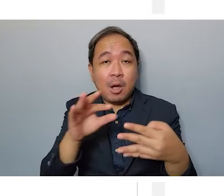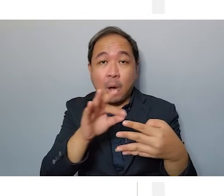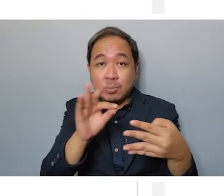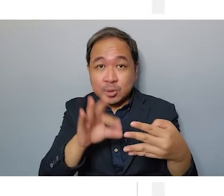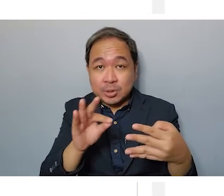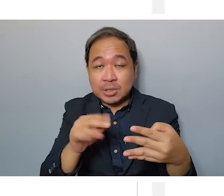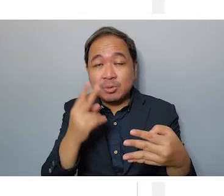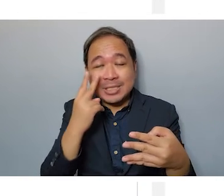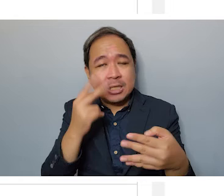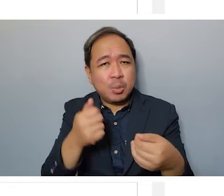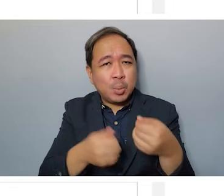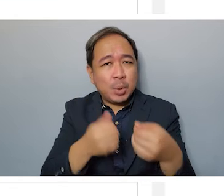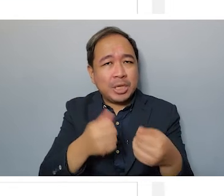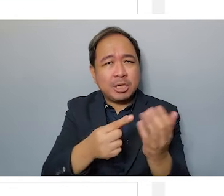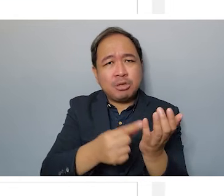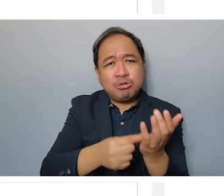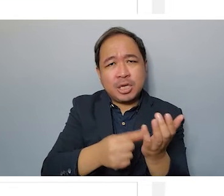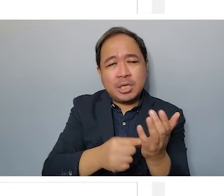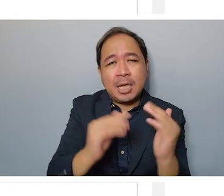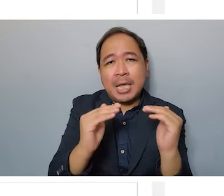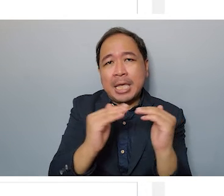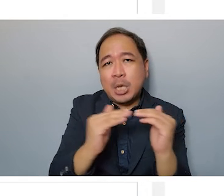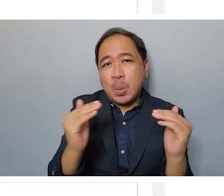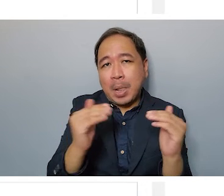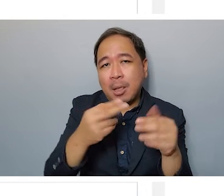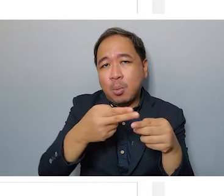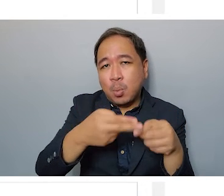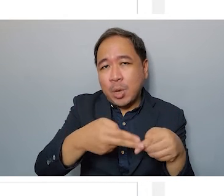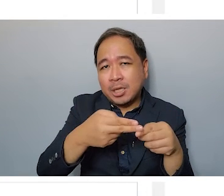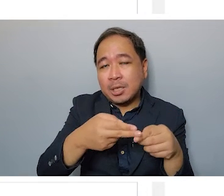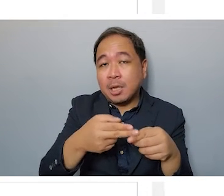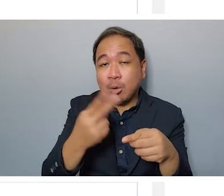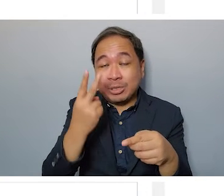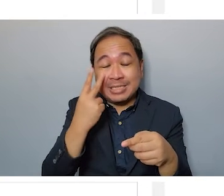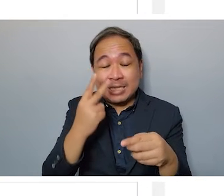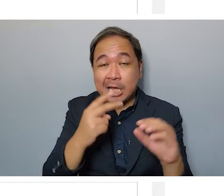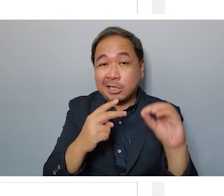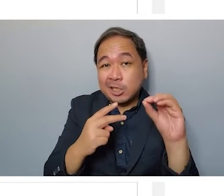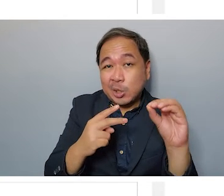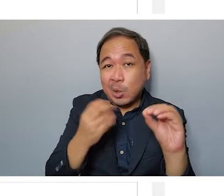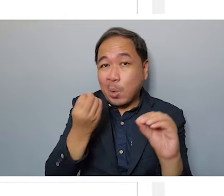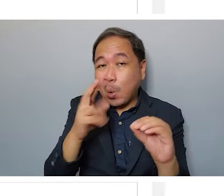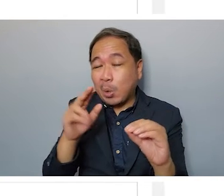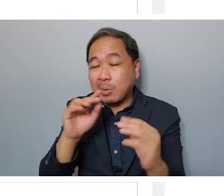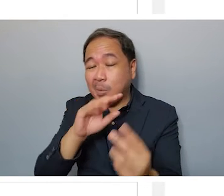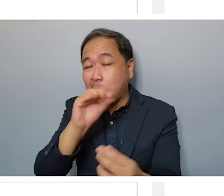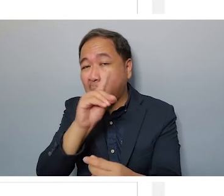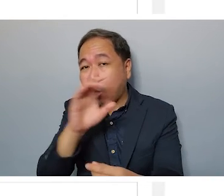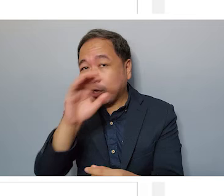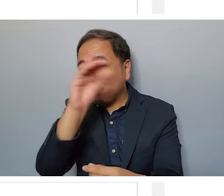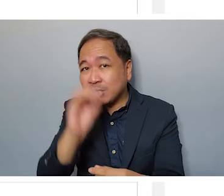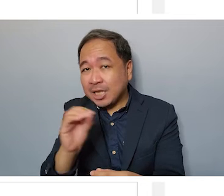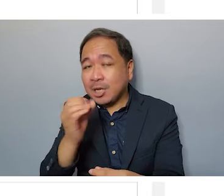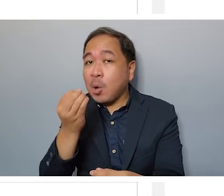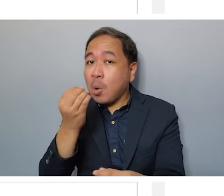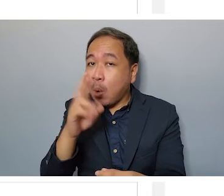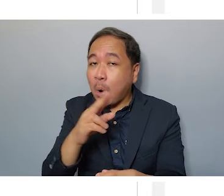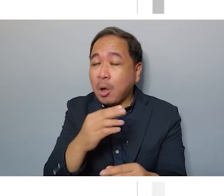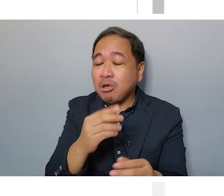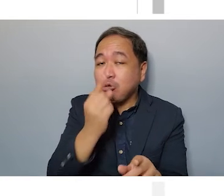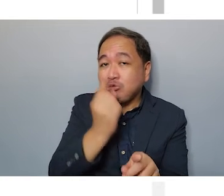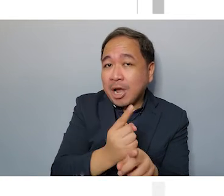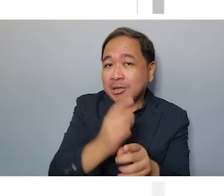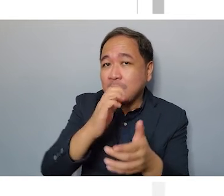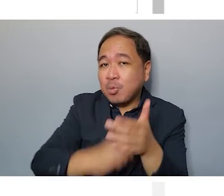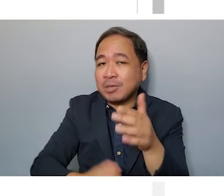the Choices area, first select whether the grading is equally weighted, all or nothing, or right minus wrong.